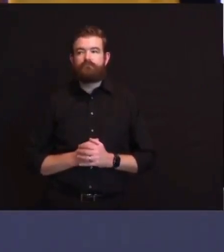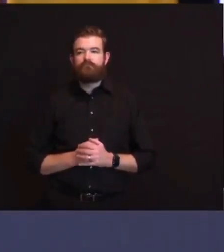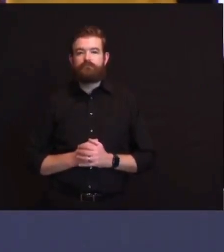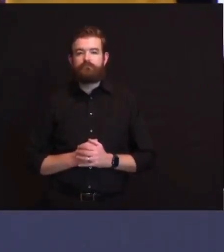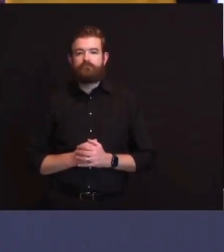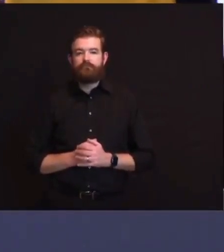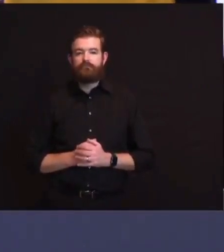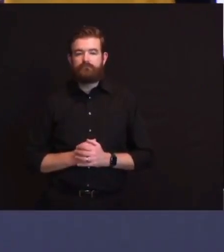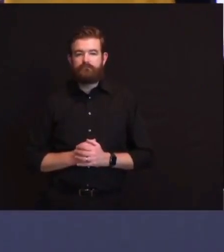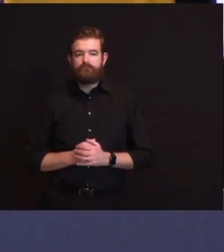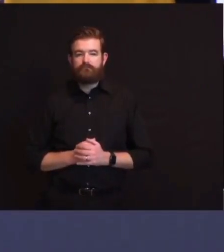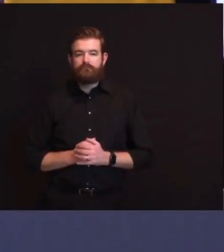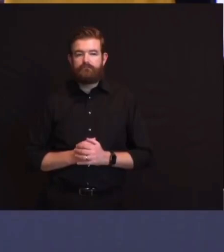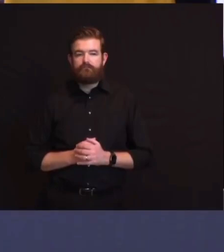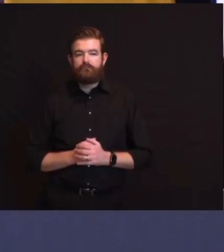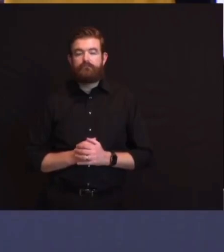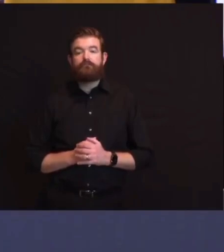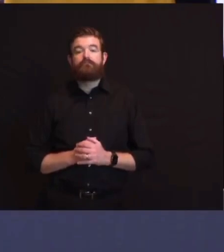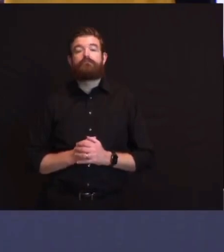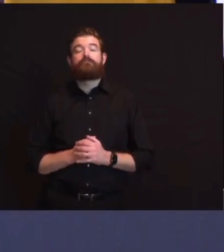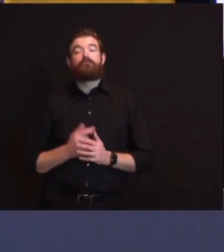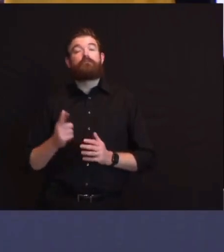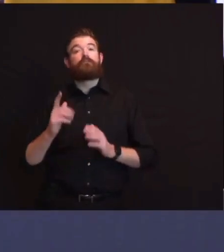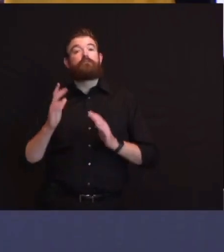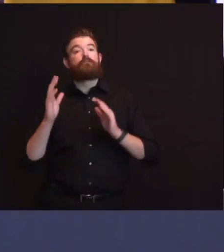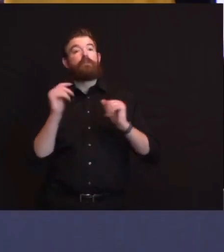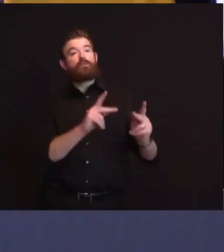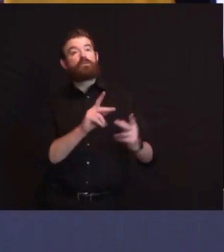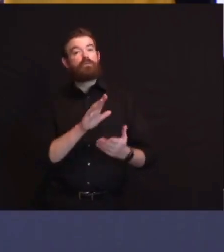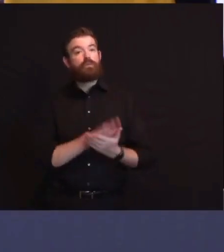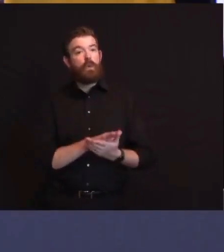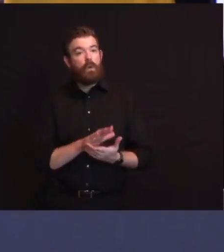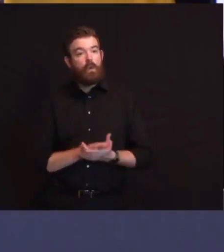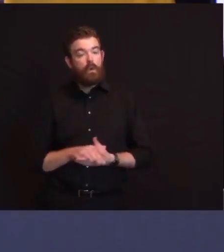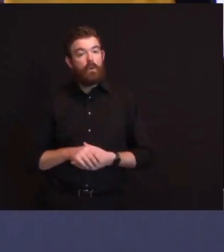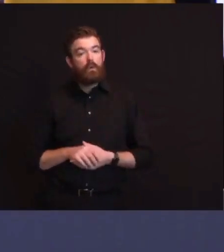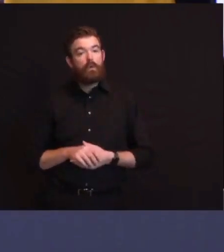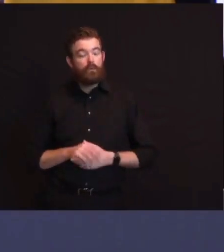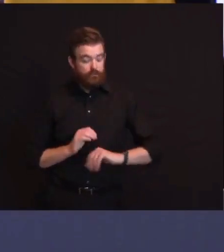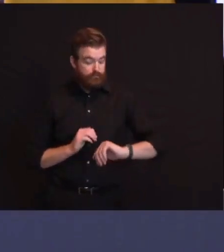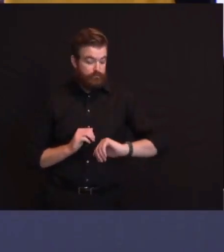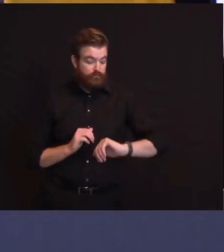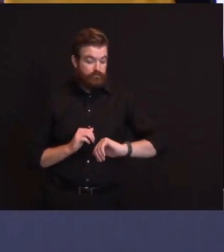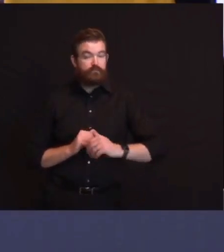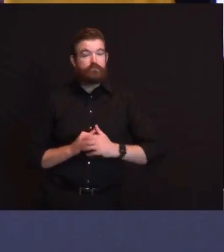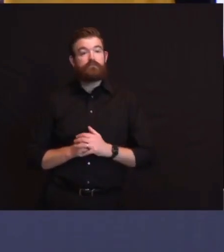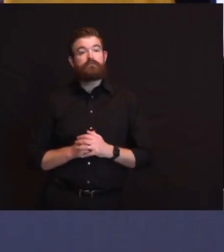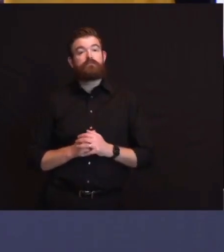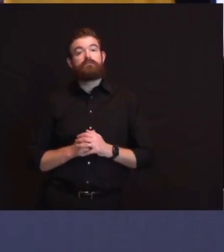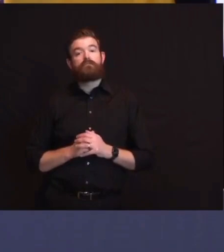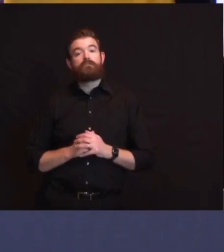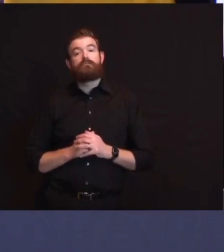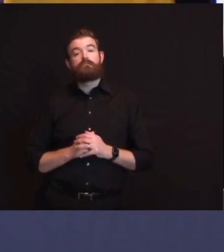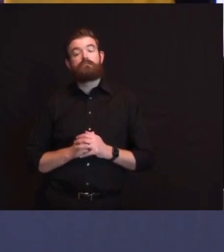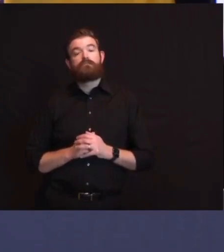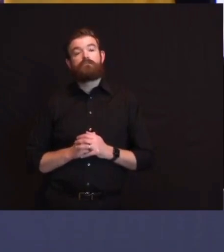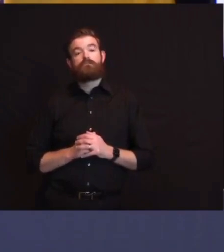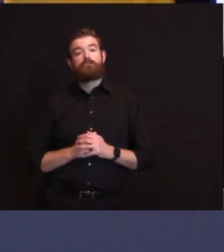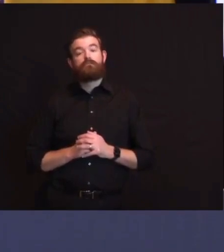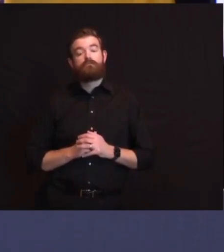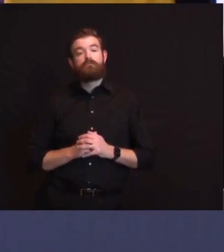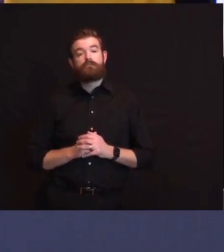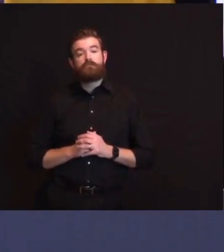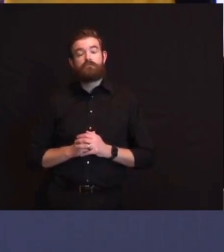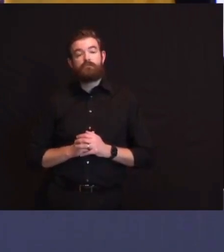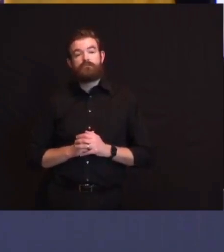had in so many long-term care facilities around the state, frankly, around the country and around the world. But it's important